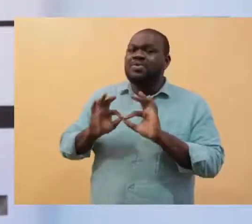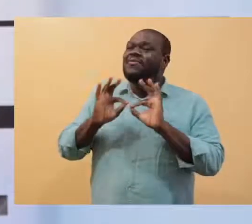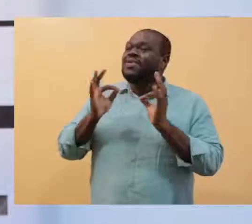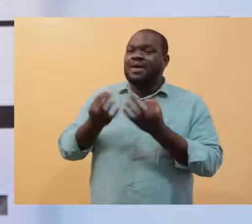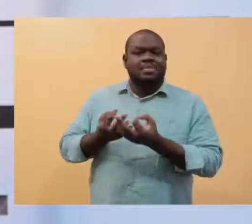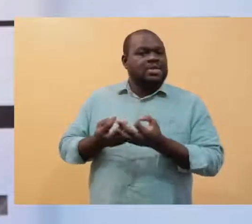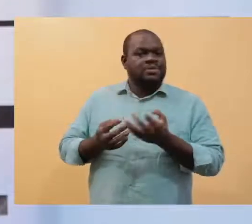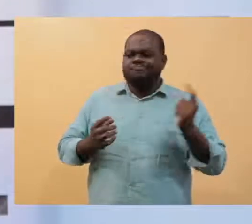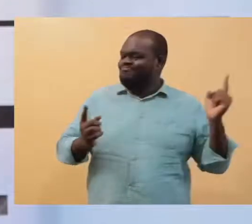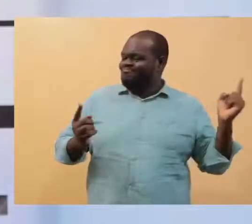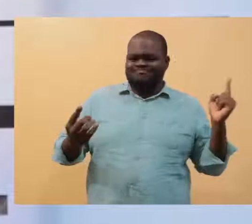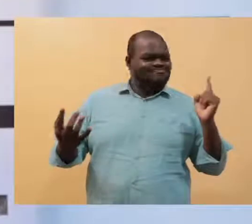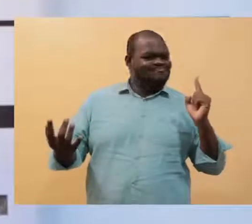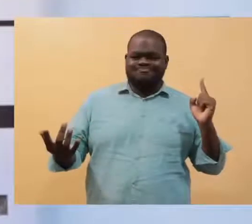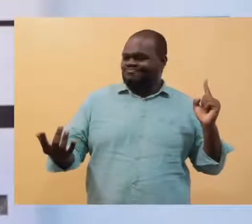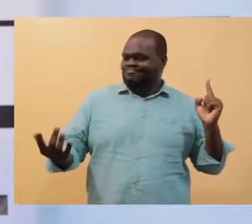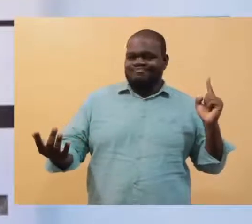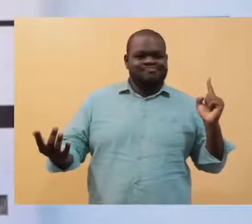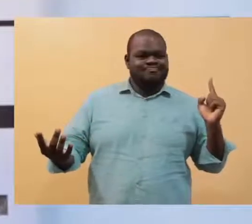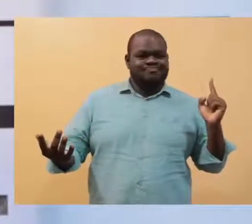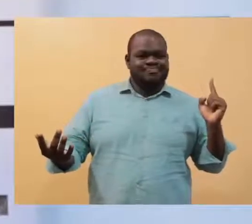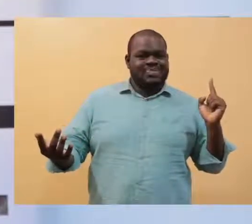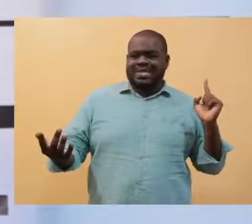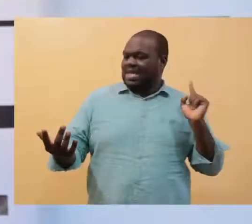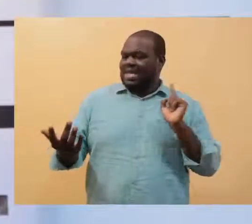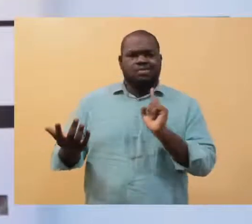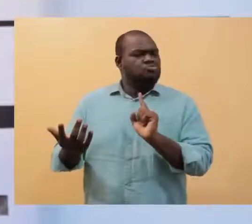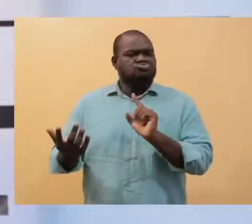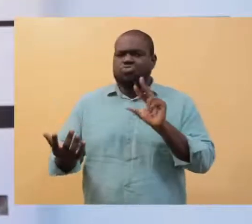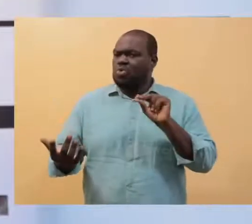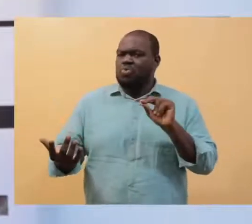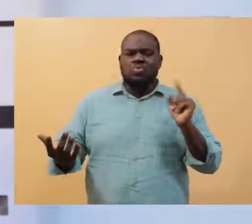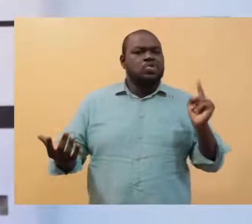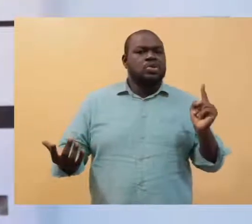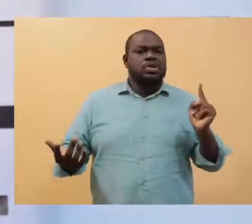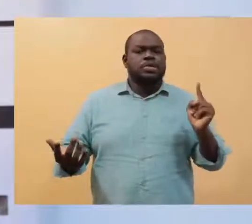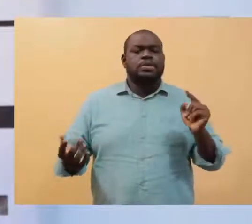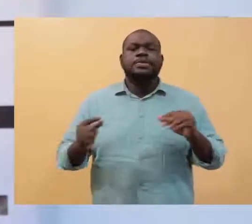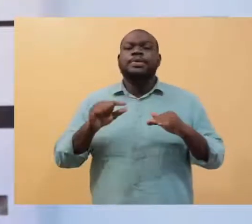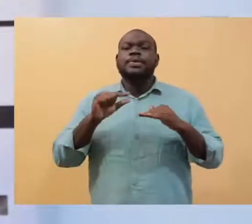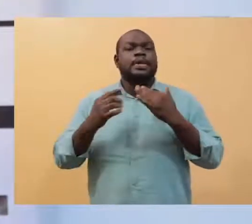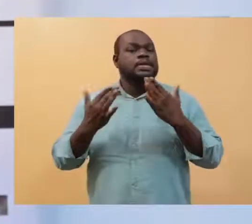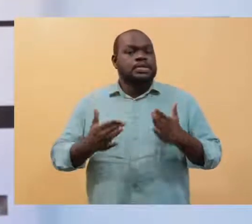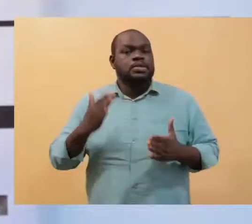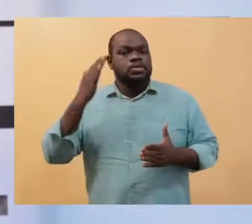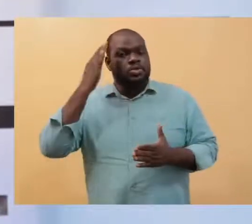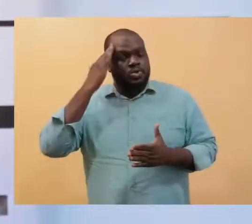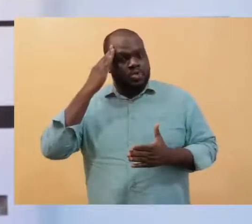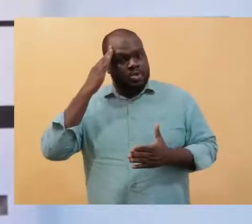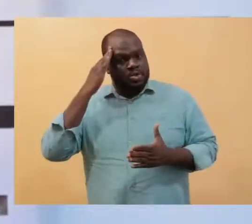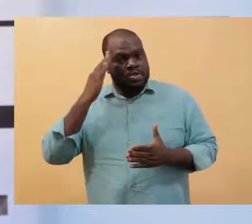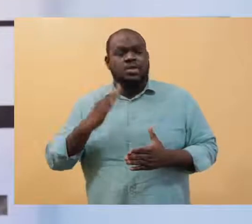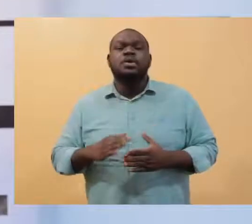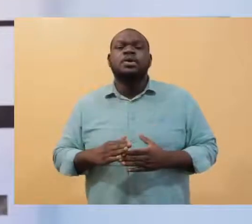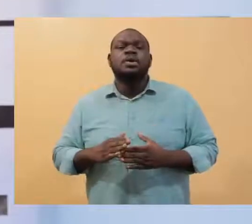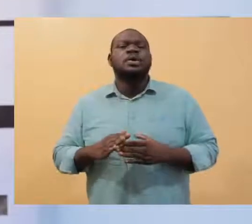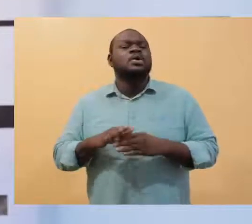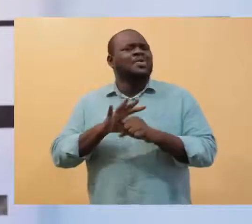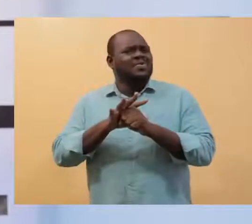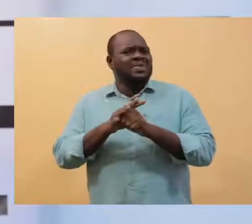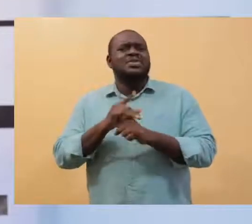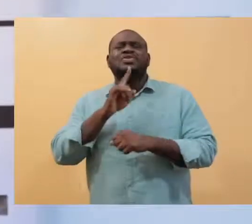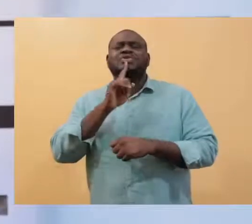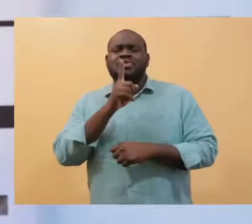them. Guyanese, I want you to know that COVID-19 is real. Stop Mama